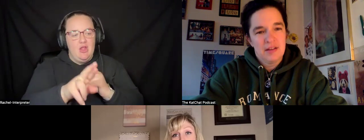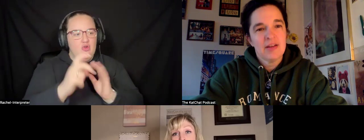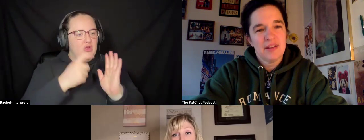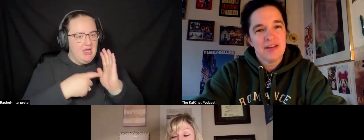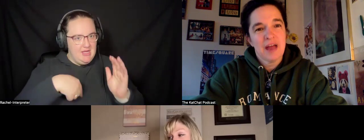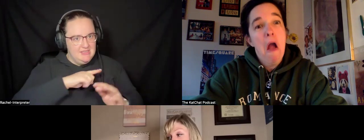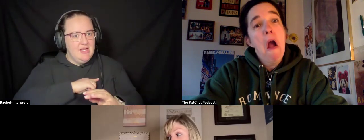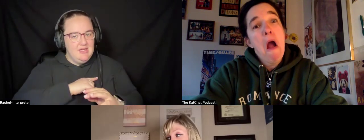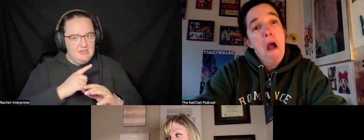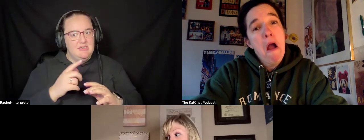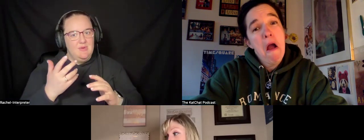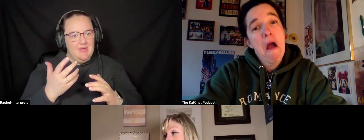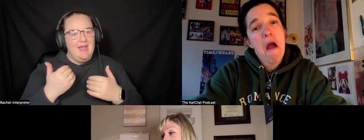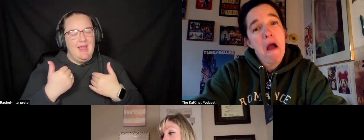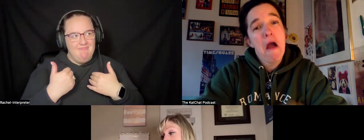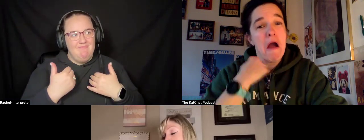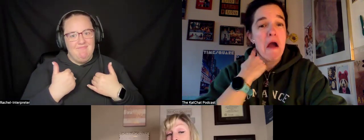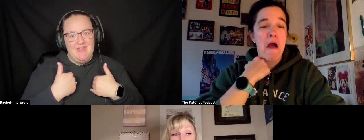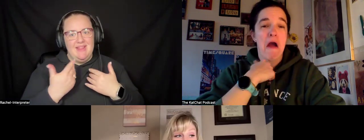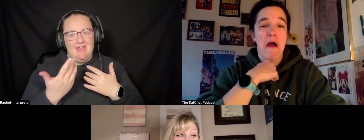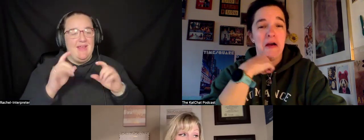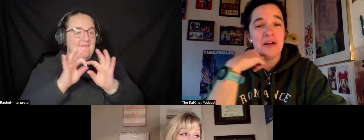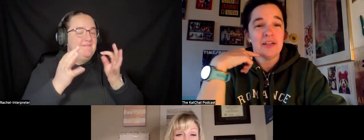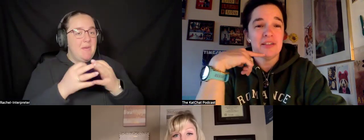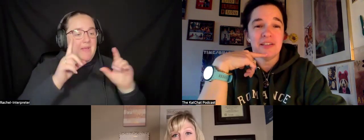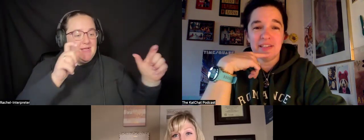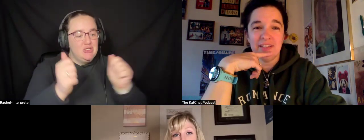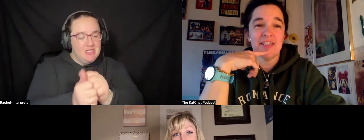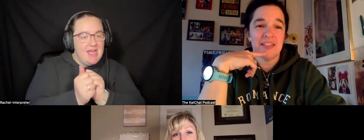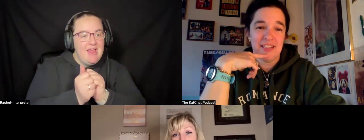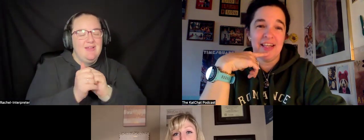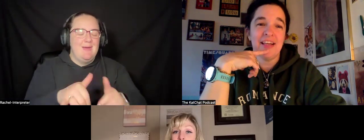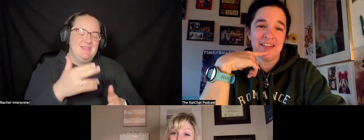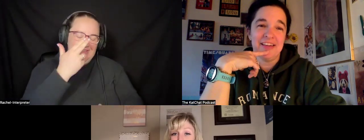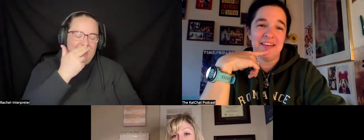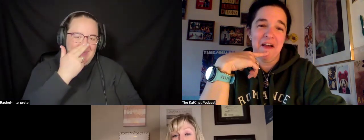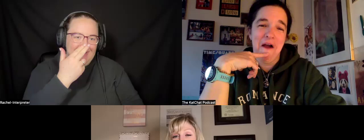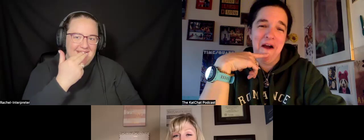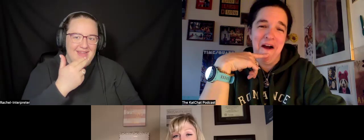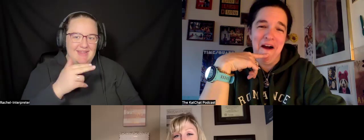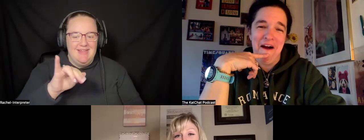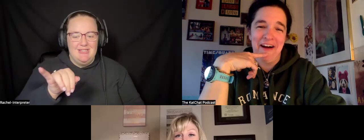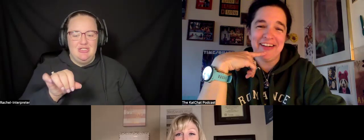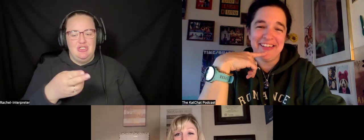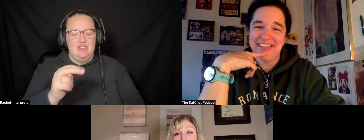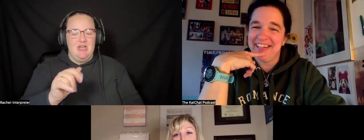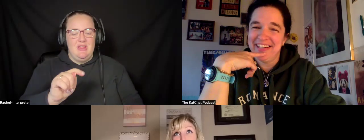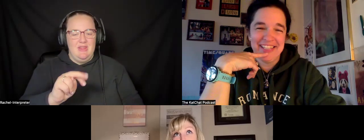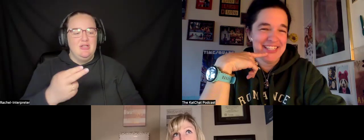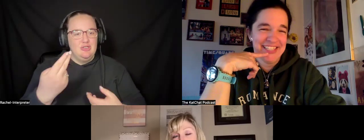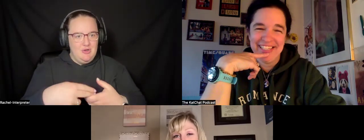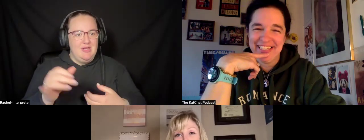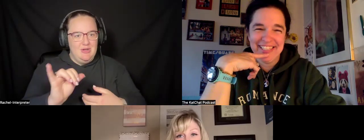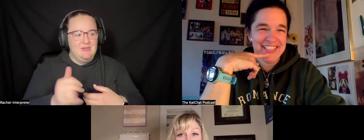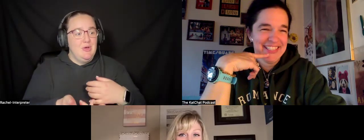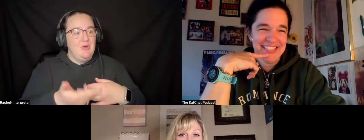and so we got to do like a whole family picture together. Like that was kind of funny. Jonathan joined in since Ah, so we did like three